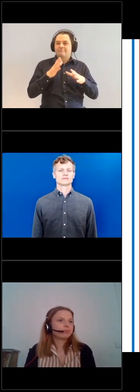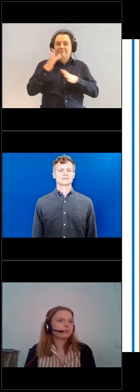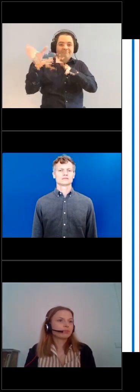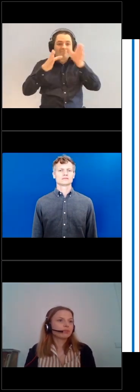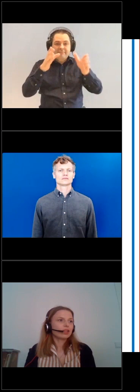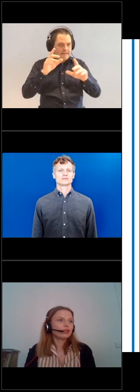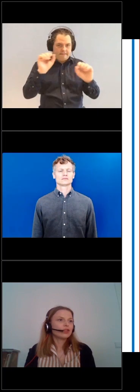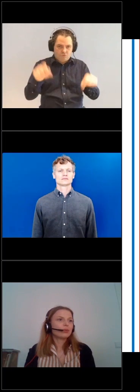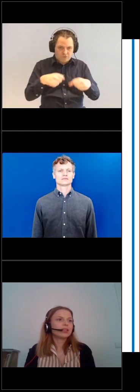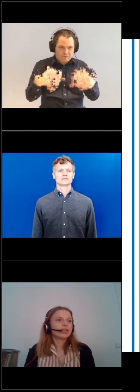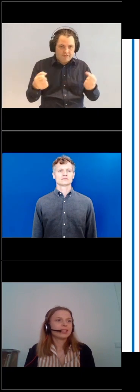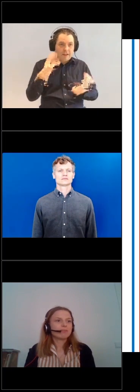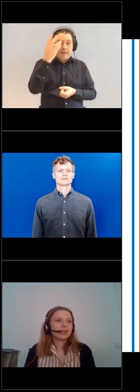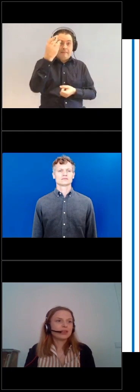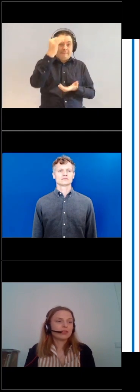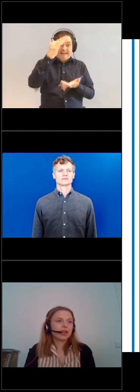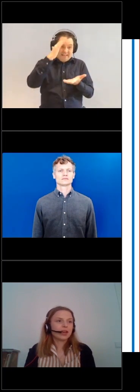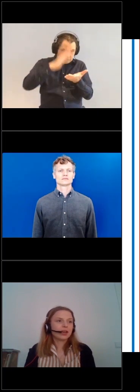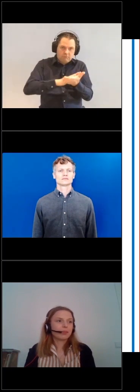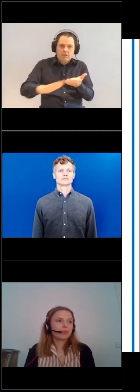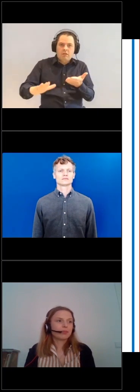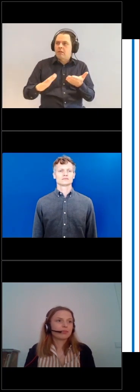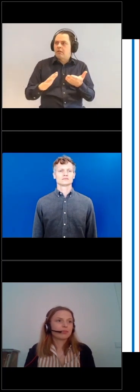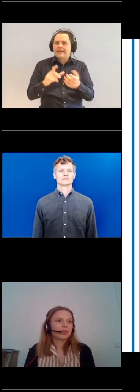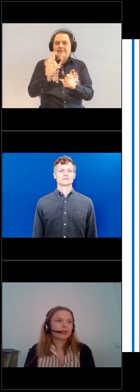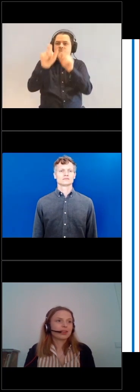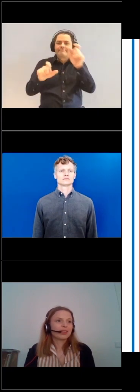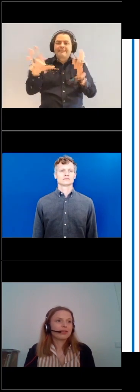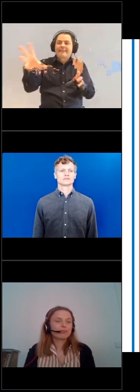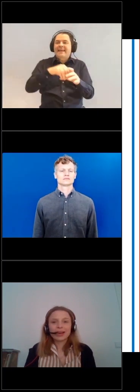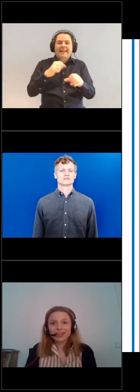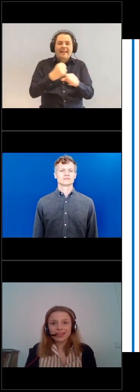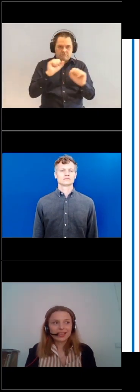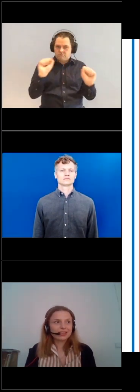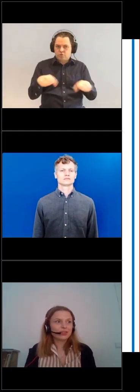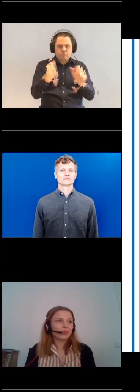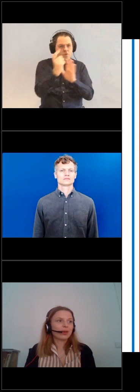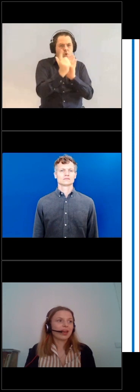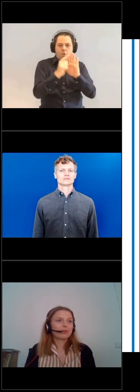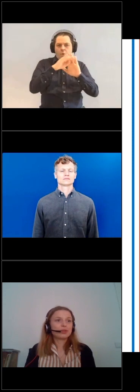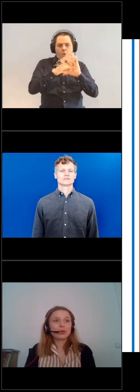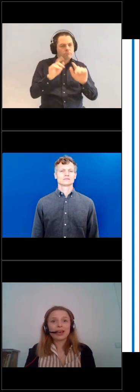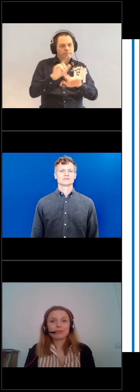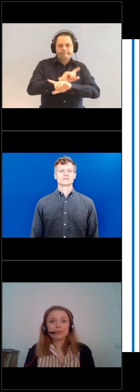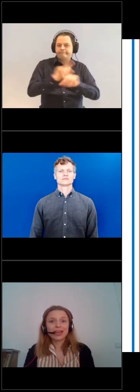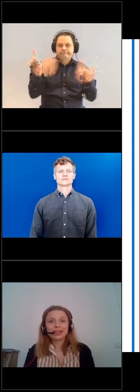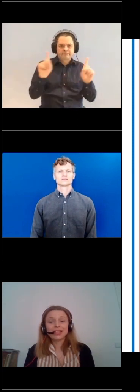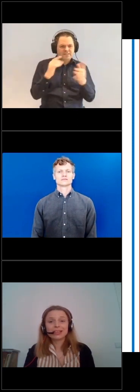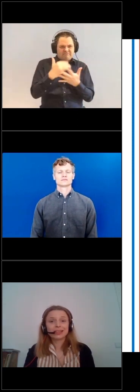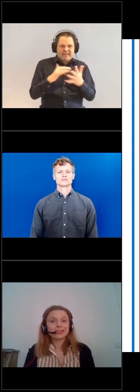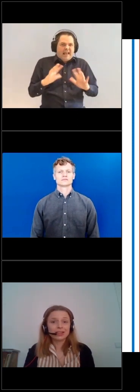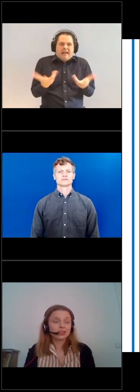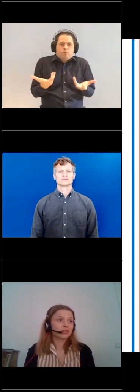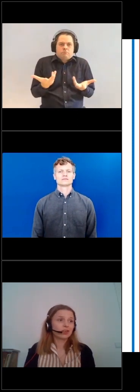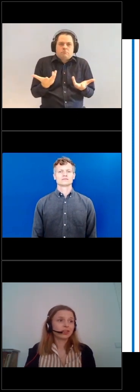So what does that mean practically. So do you have maybe